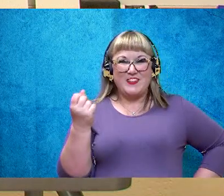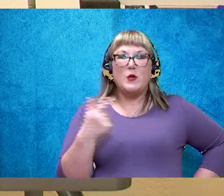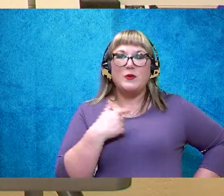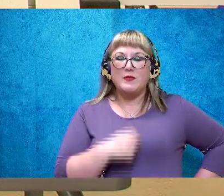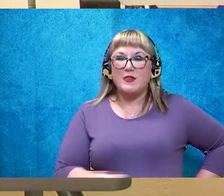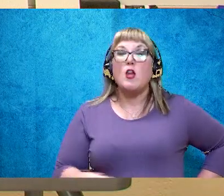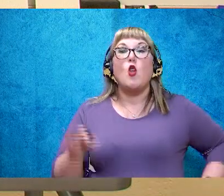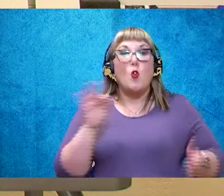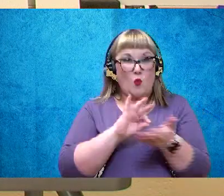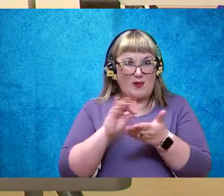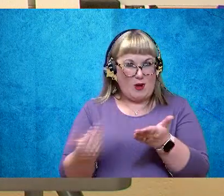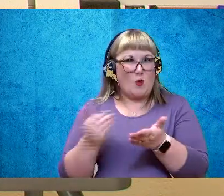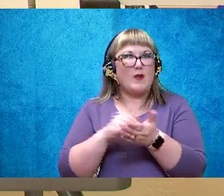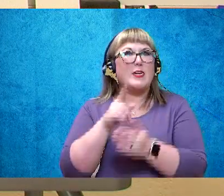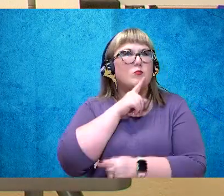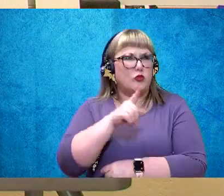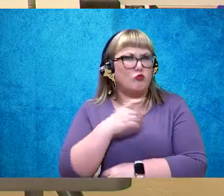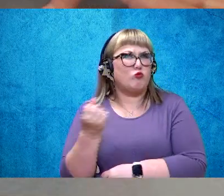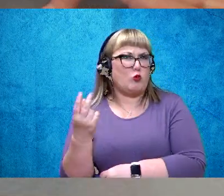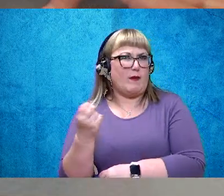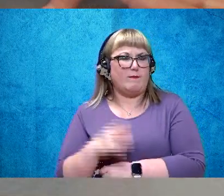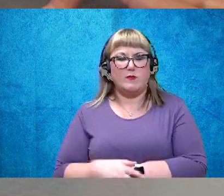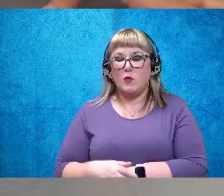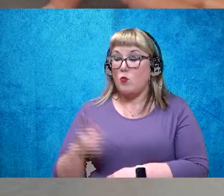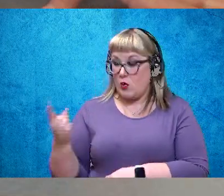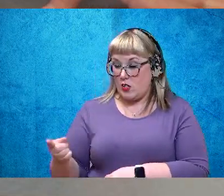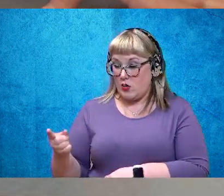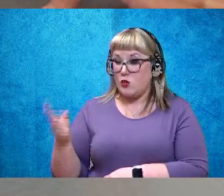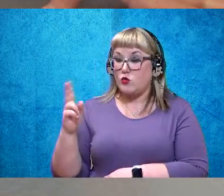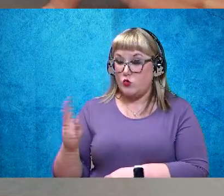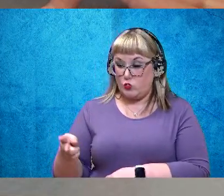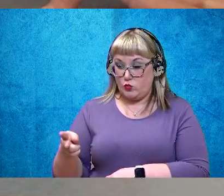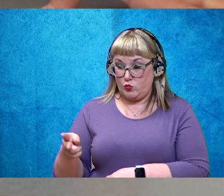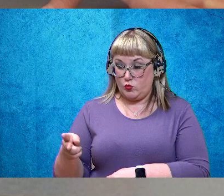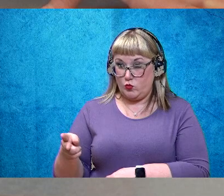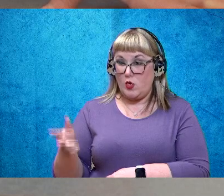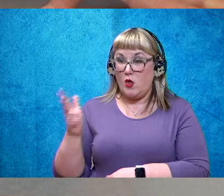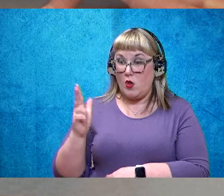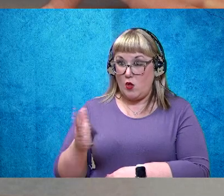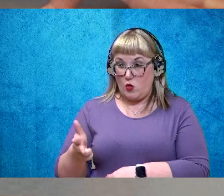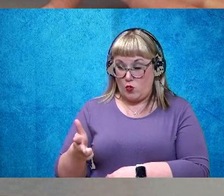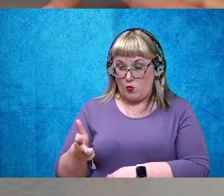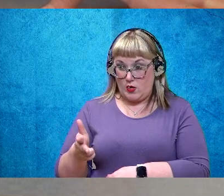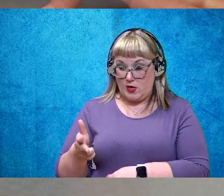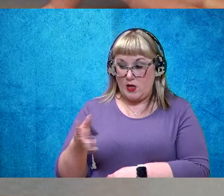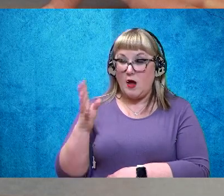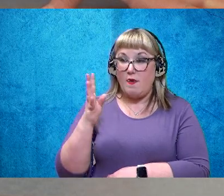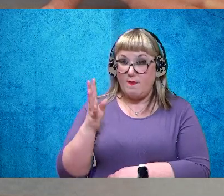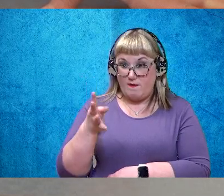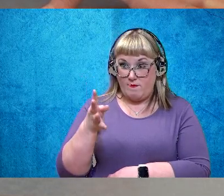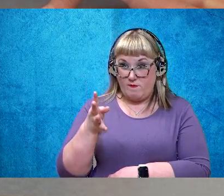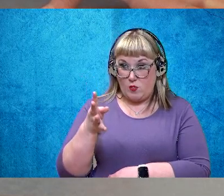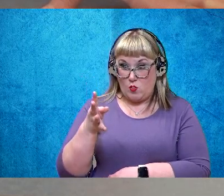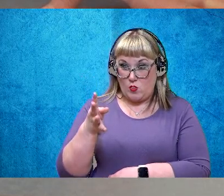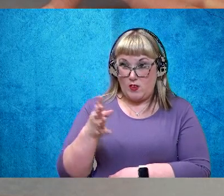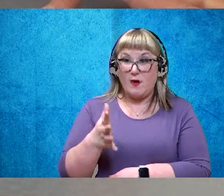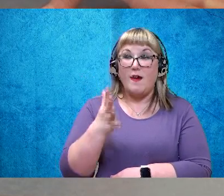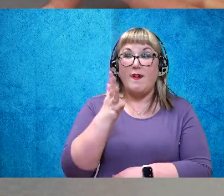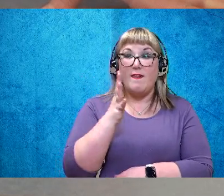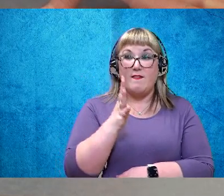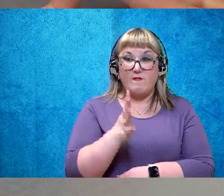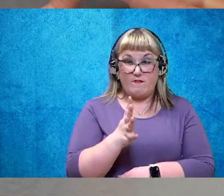let's count and make sure that we still have 12. 1, 2, 3,